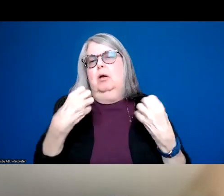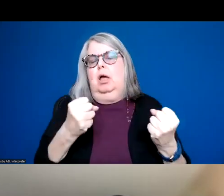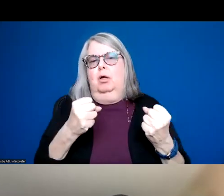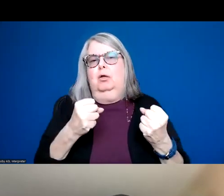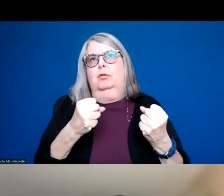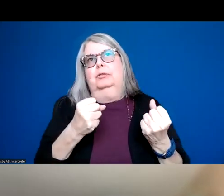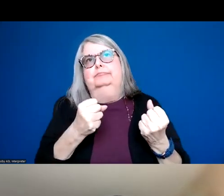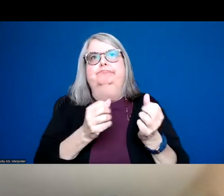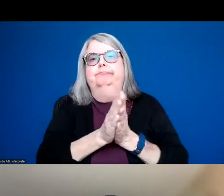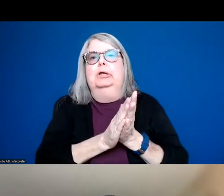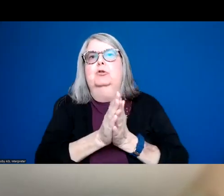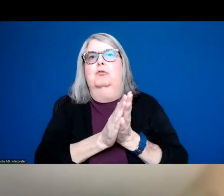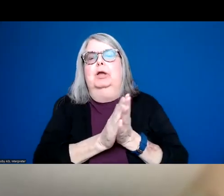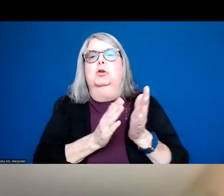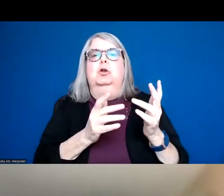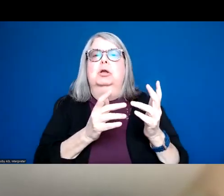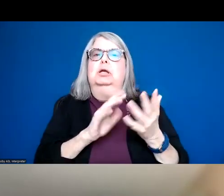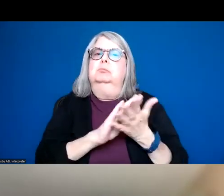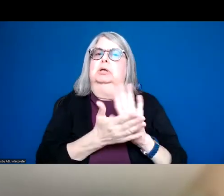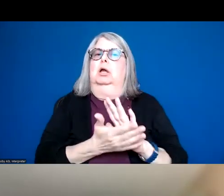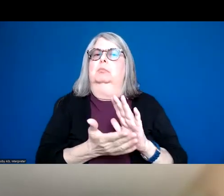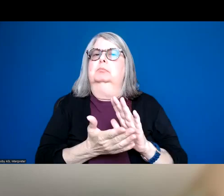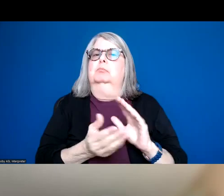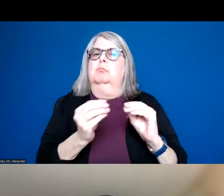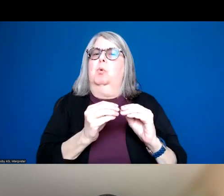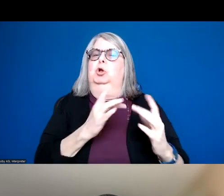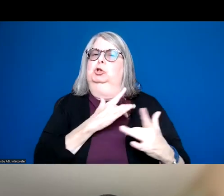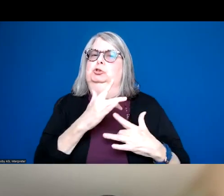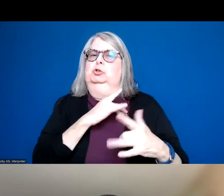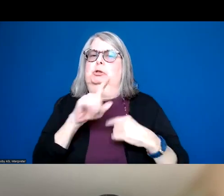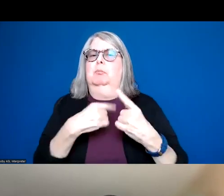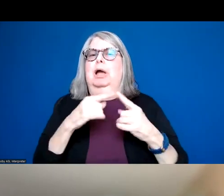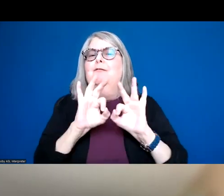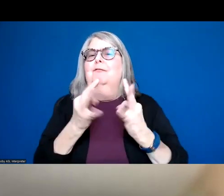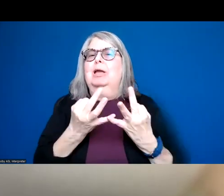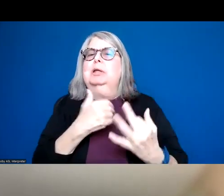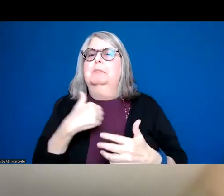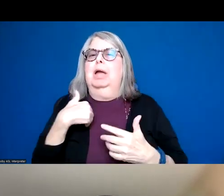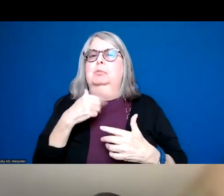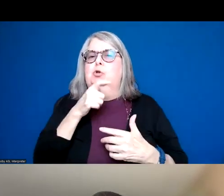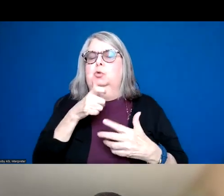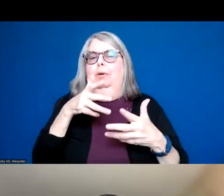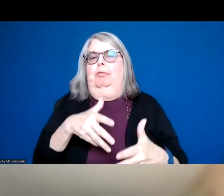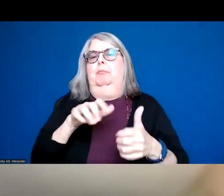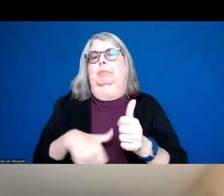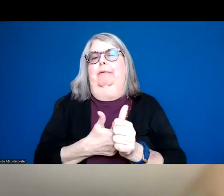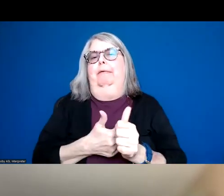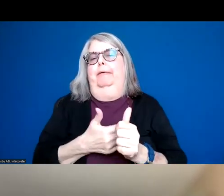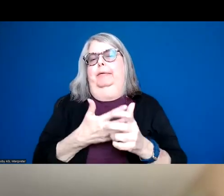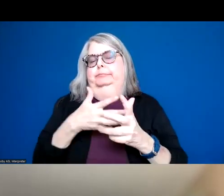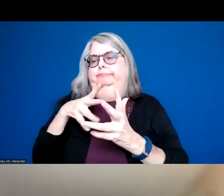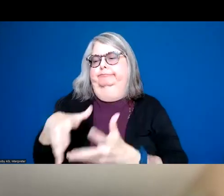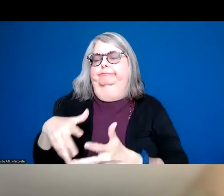you will, have become increasingly concerned about the family members who are left behind